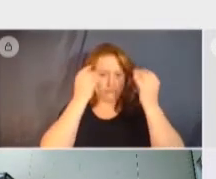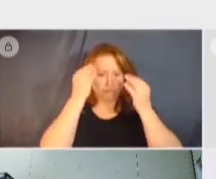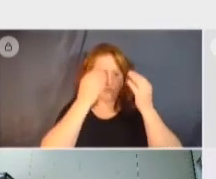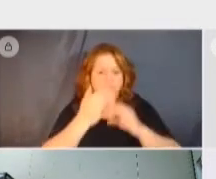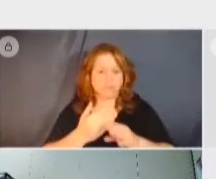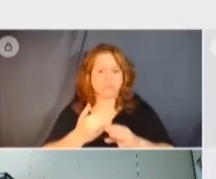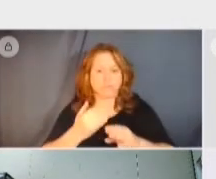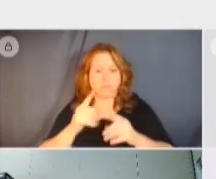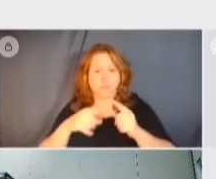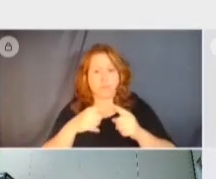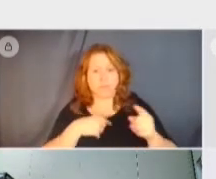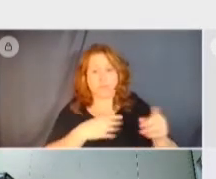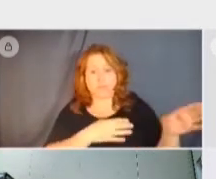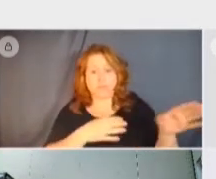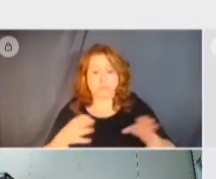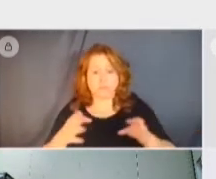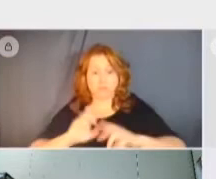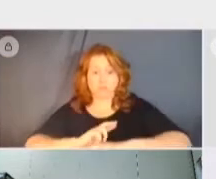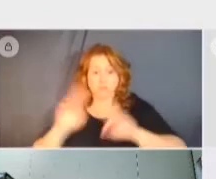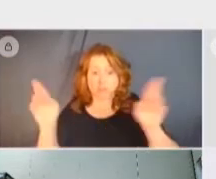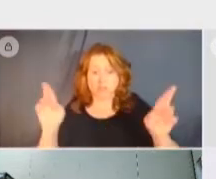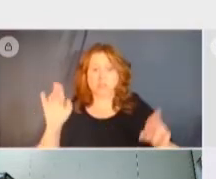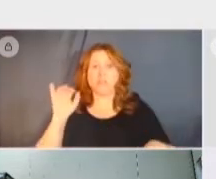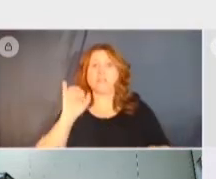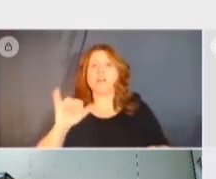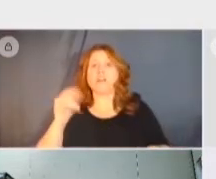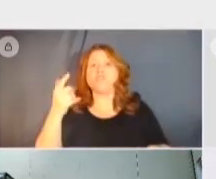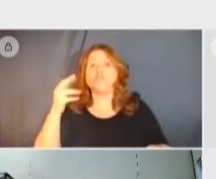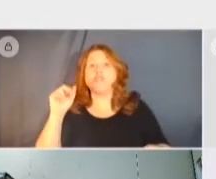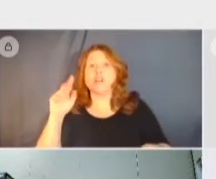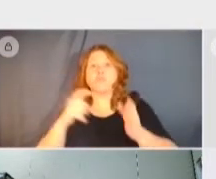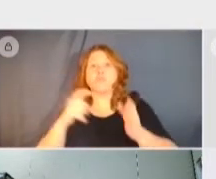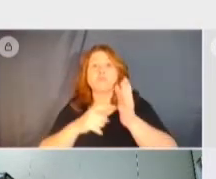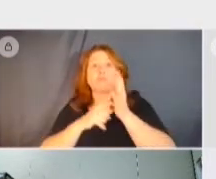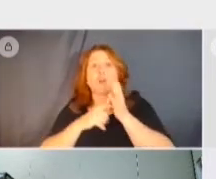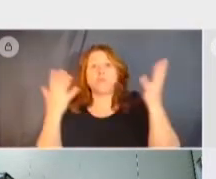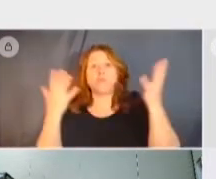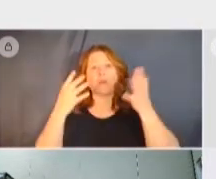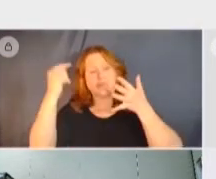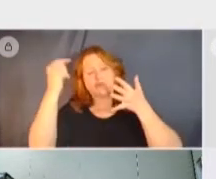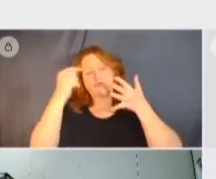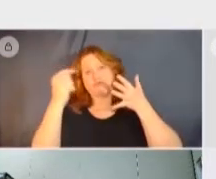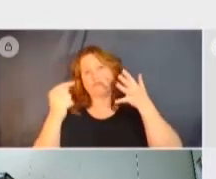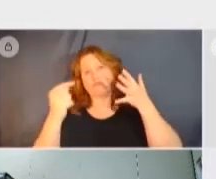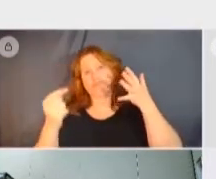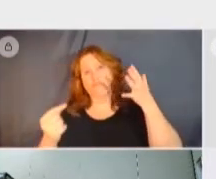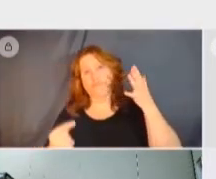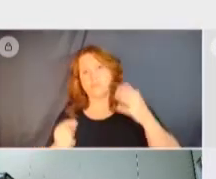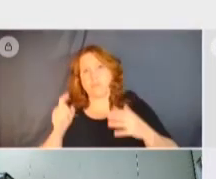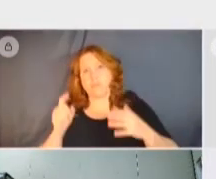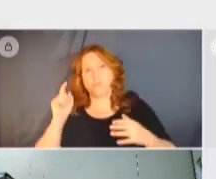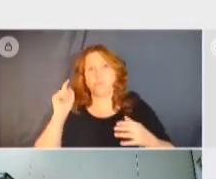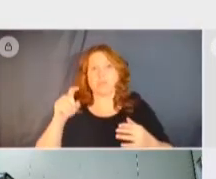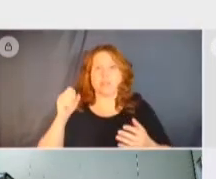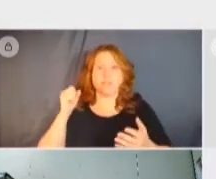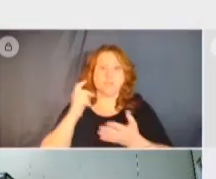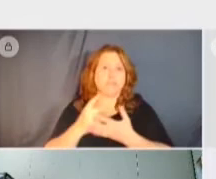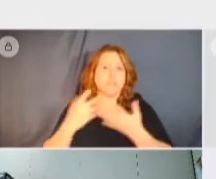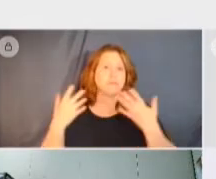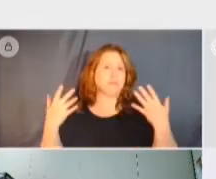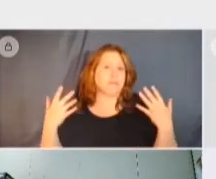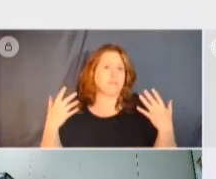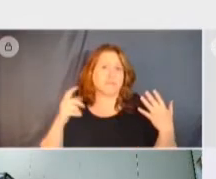Neither of the grants require an approval of a plan at outside of this building. That we remember